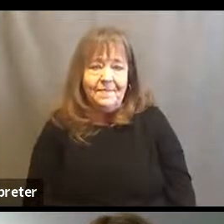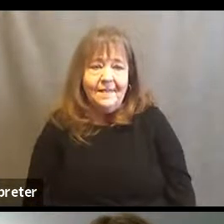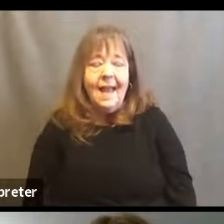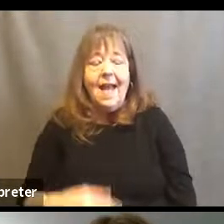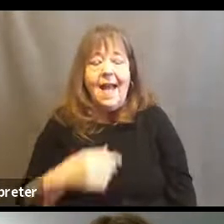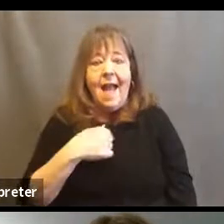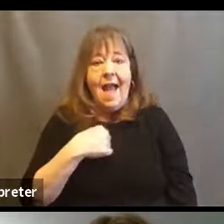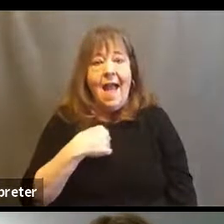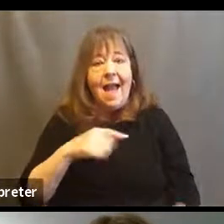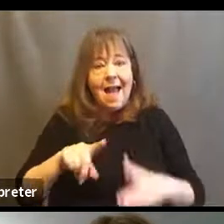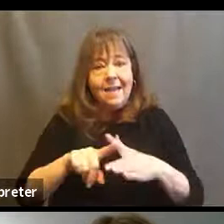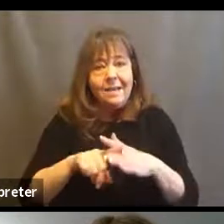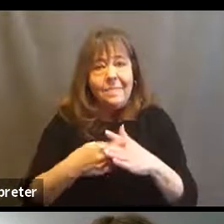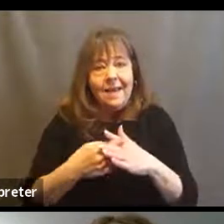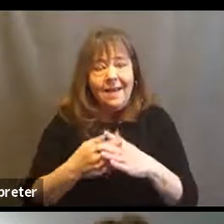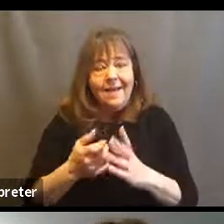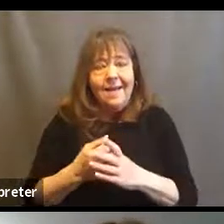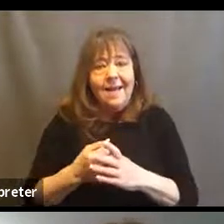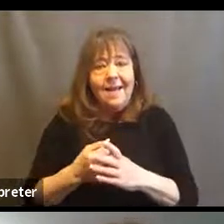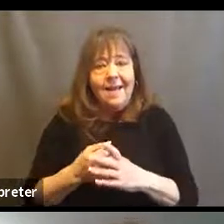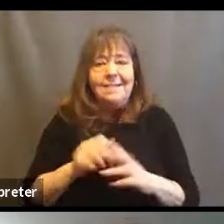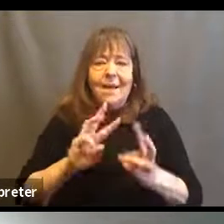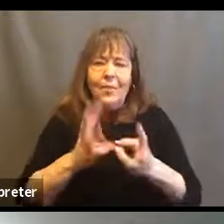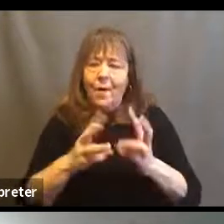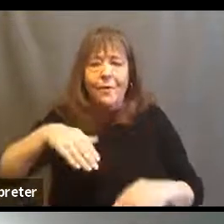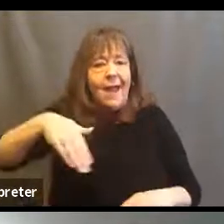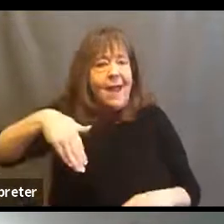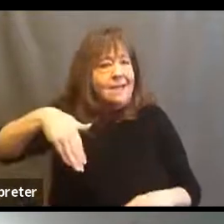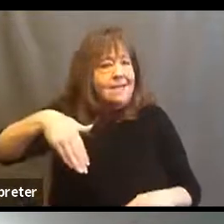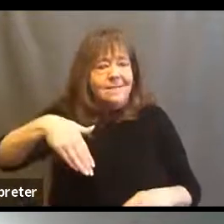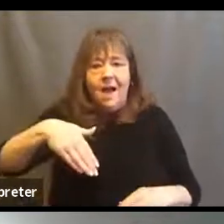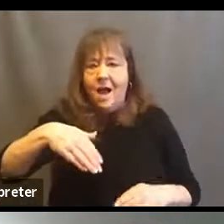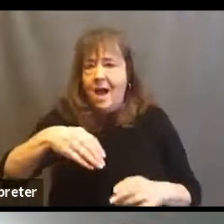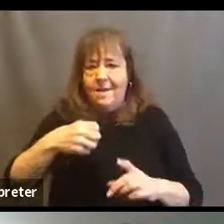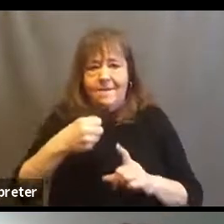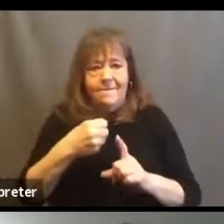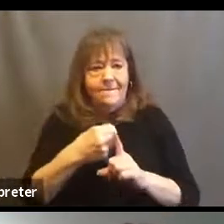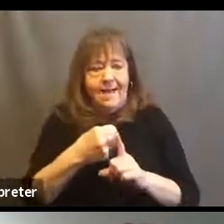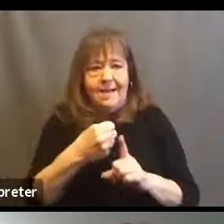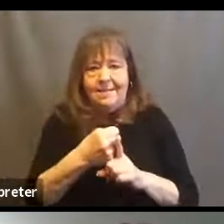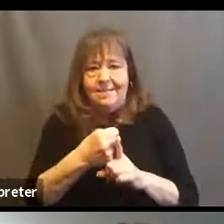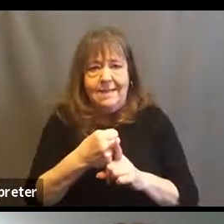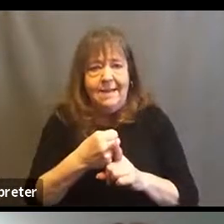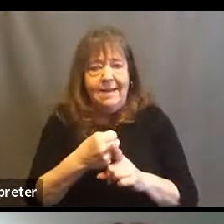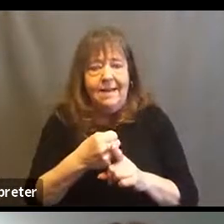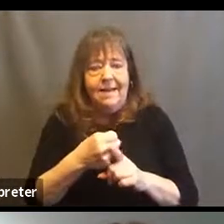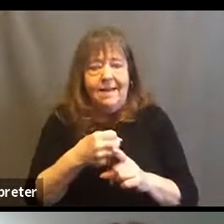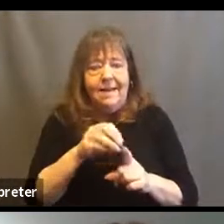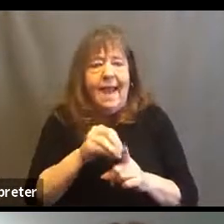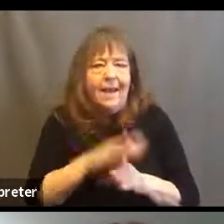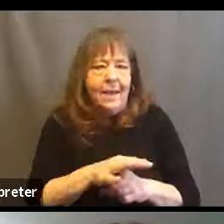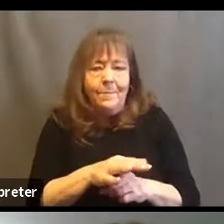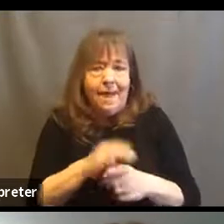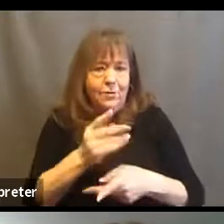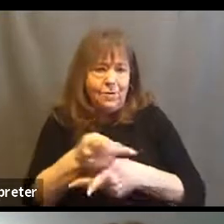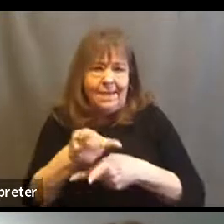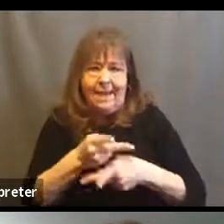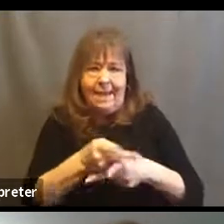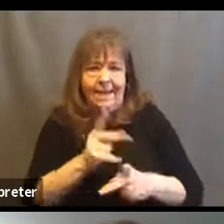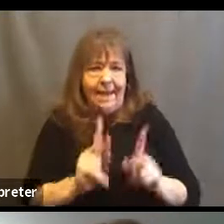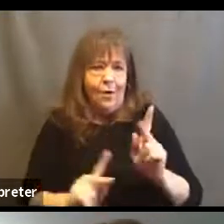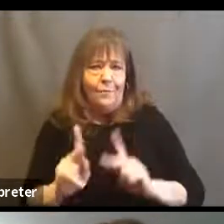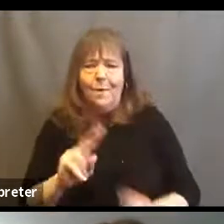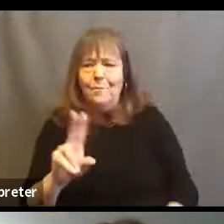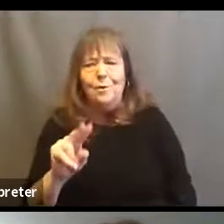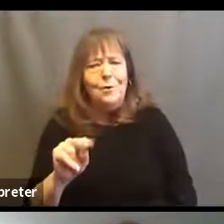I can start there. The weather has not affected the care of our patients. It's a good question, but no, we've been able